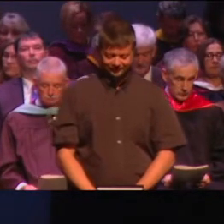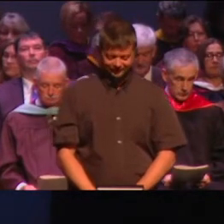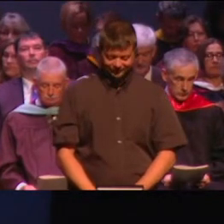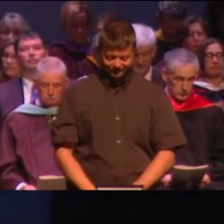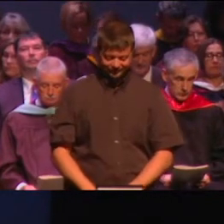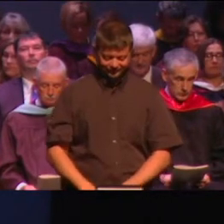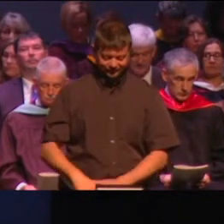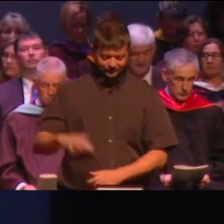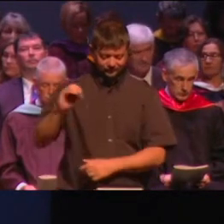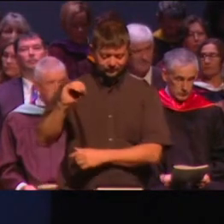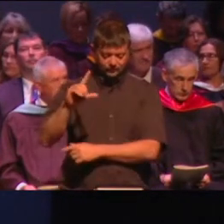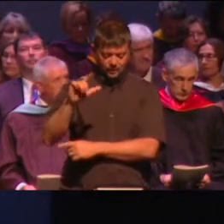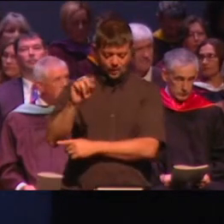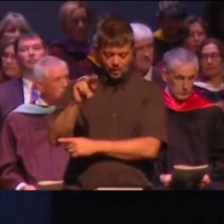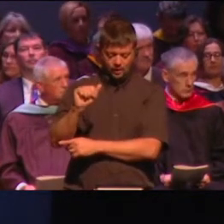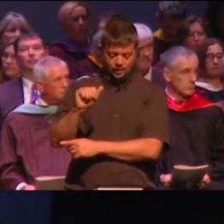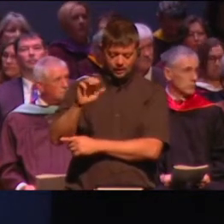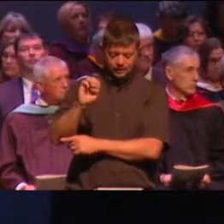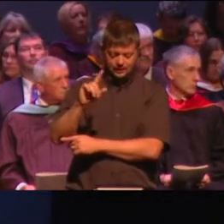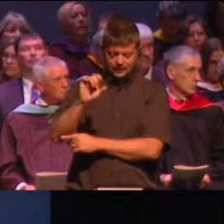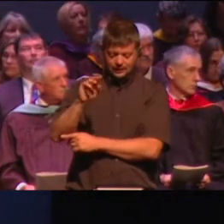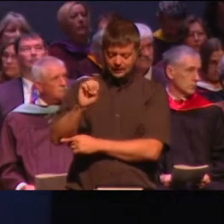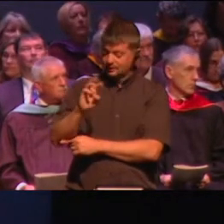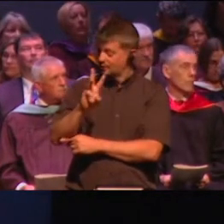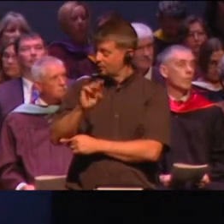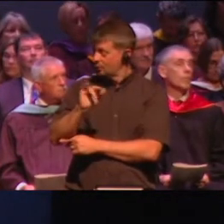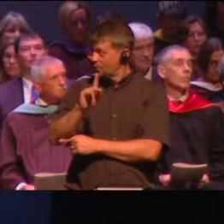Olana Elise Wilkins.